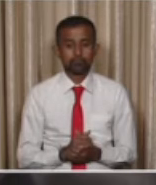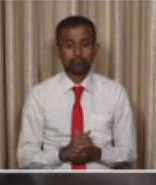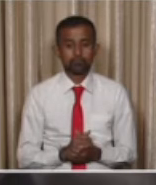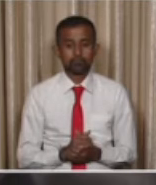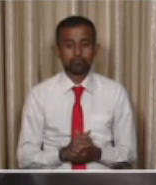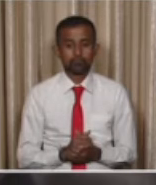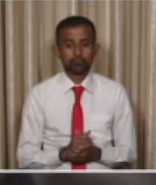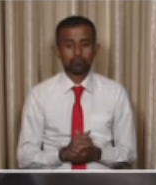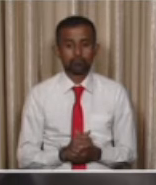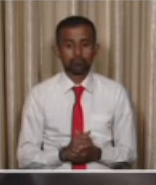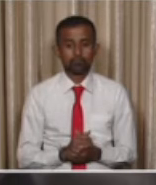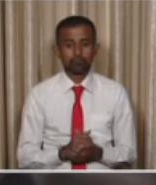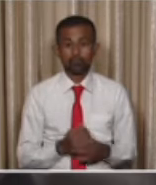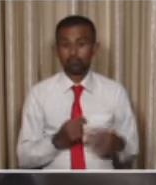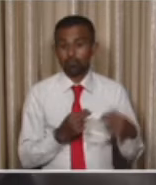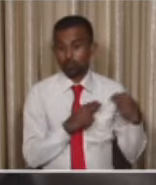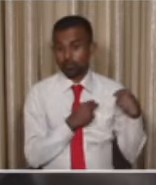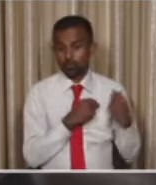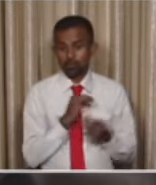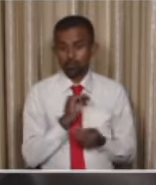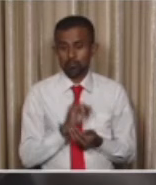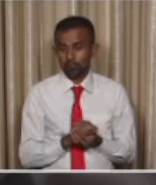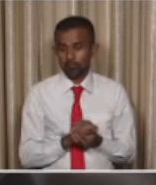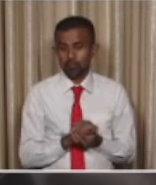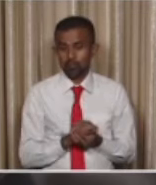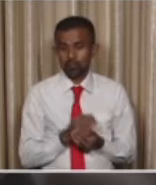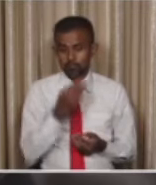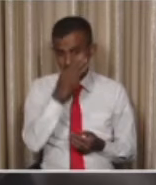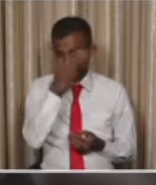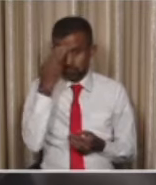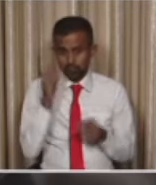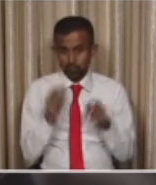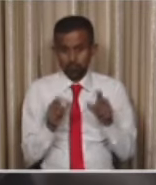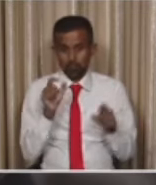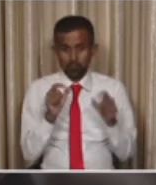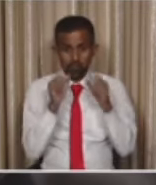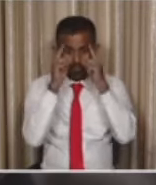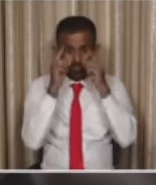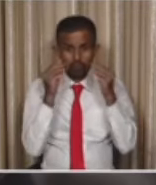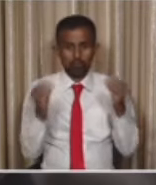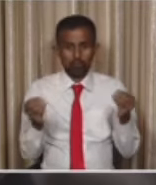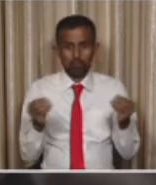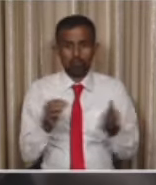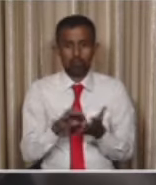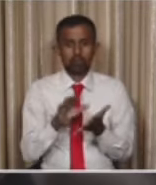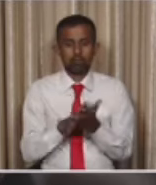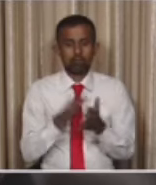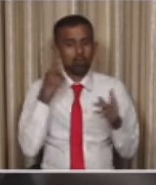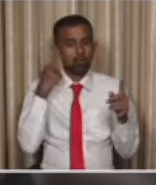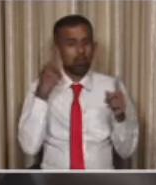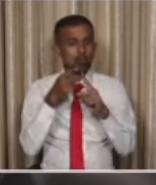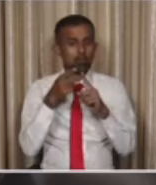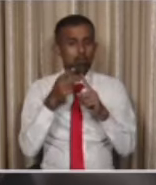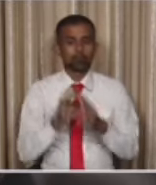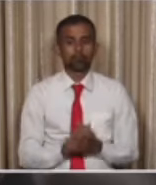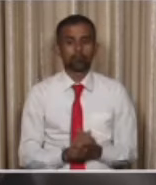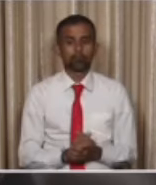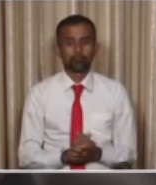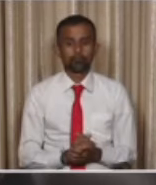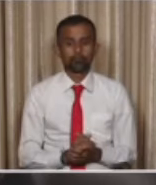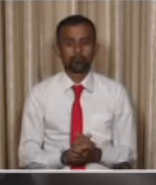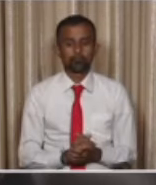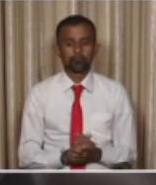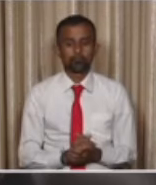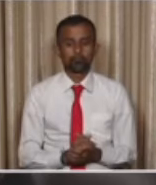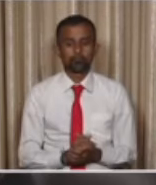open. We have to give guidance to our people. And on that account, we